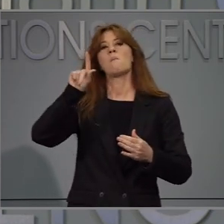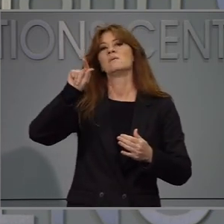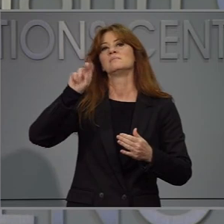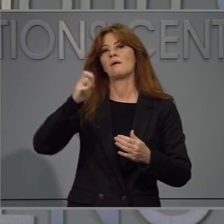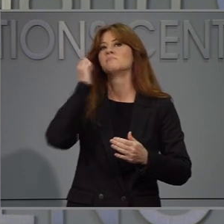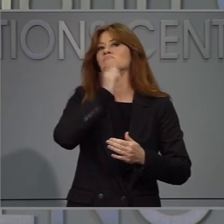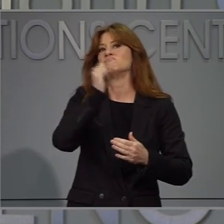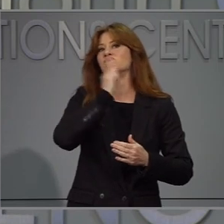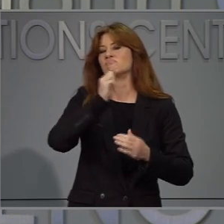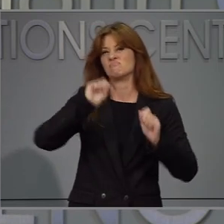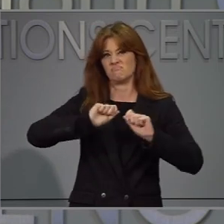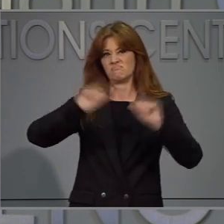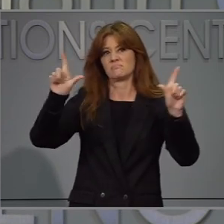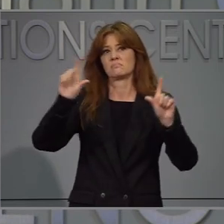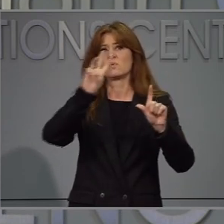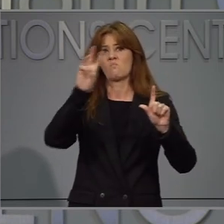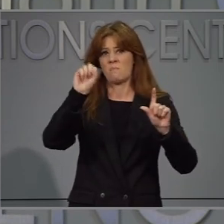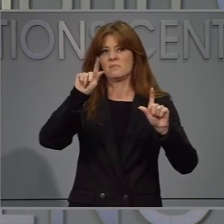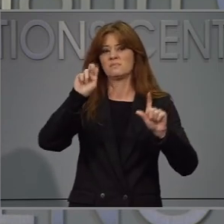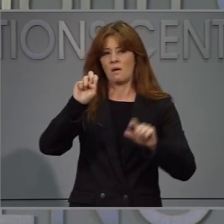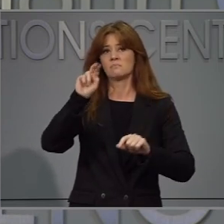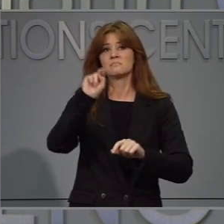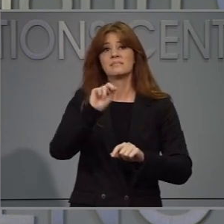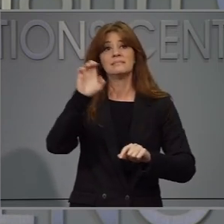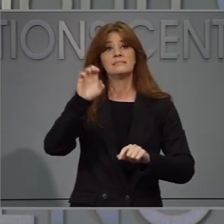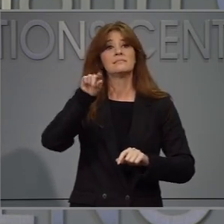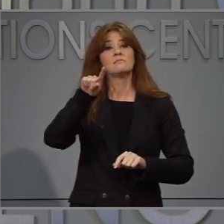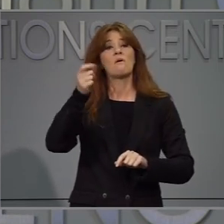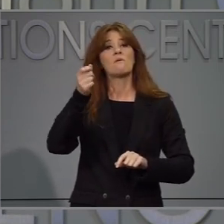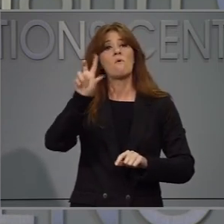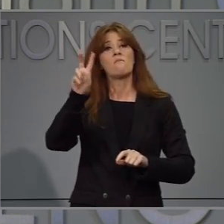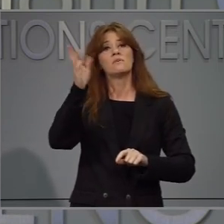dashboard, which you can find at